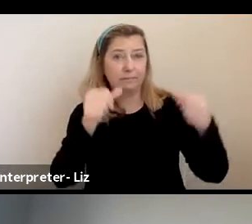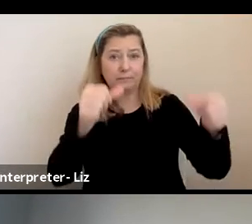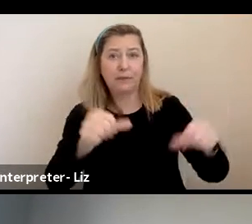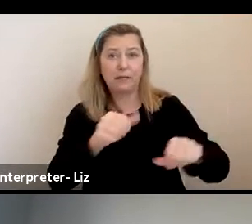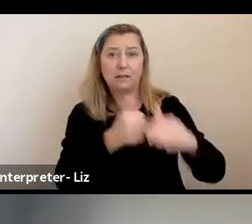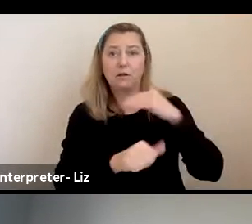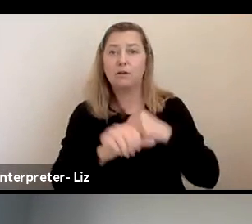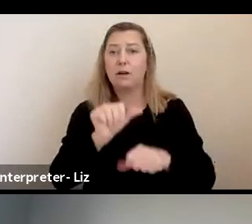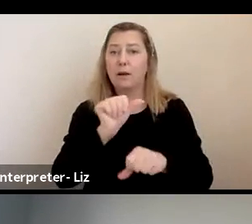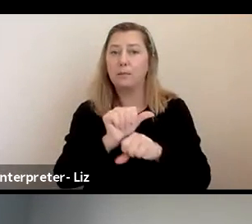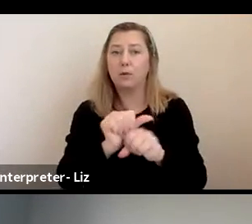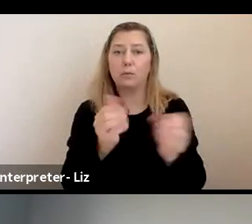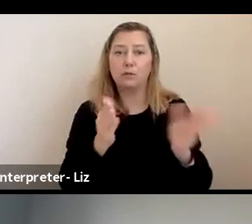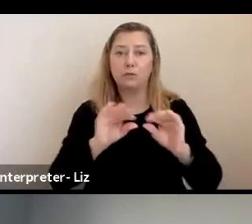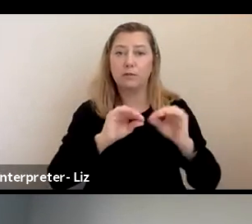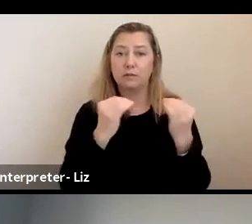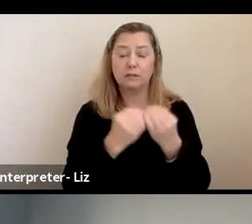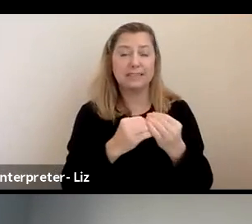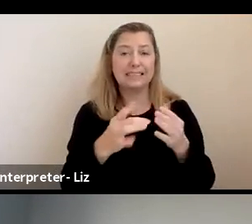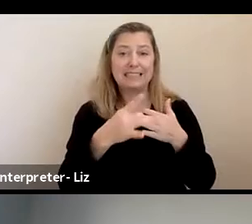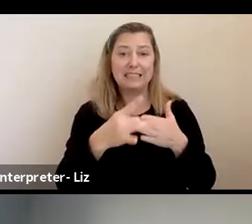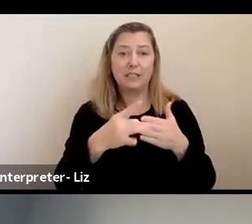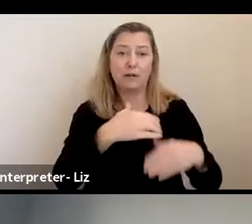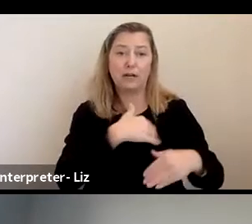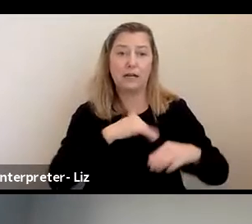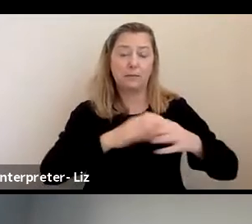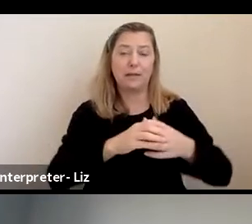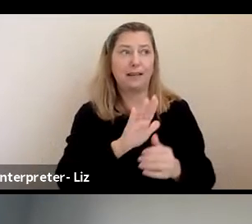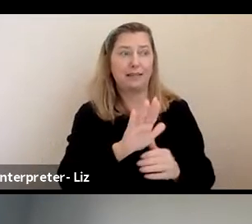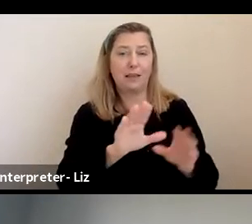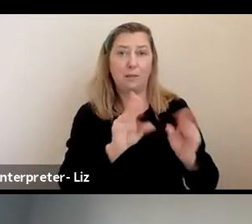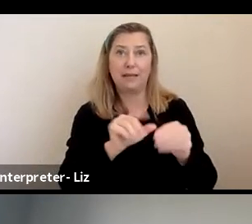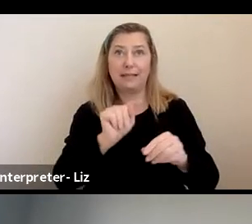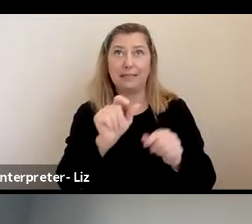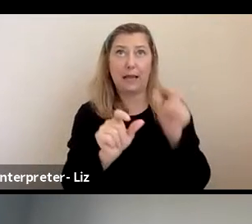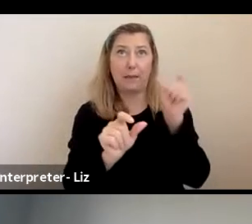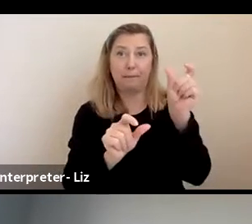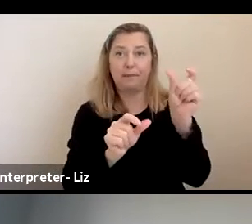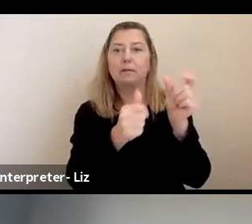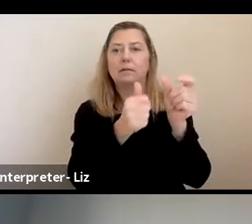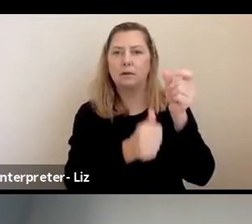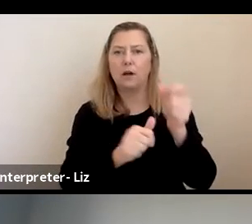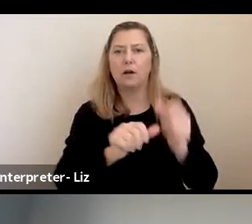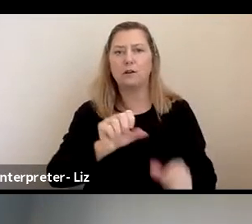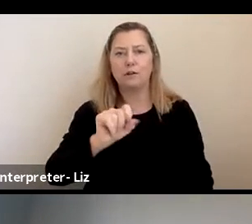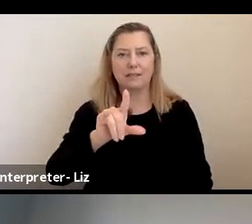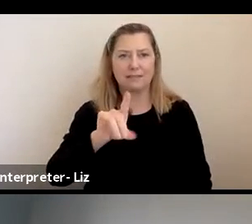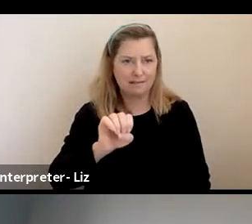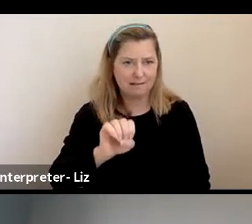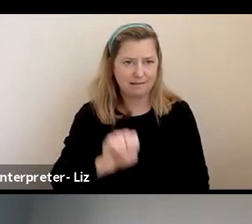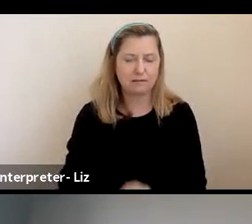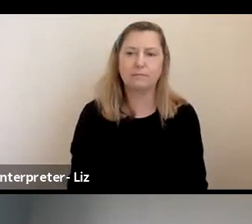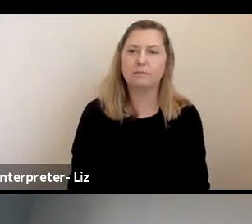the Employment Service Organization Steering Committee's meeting tab at the link posted in the slide.